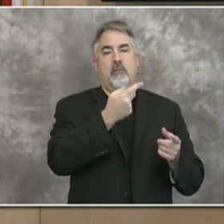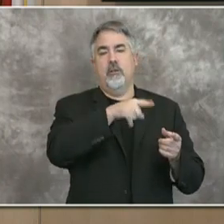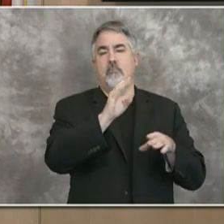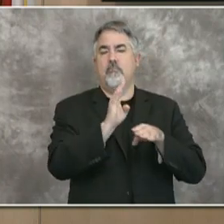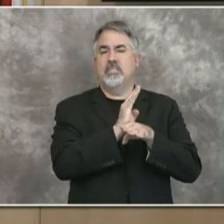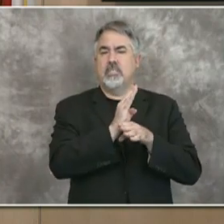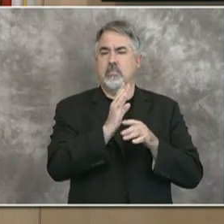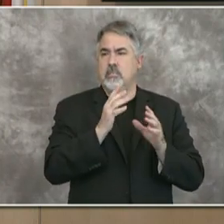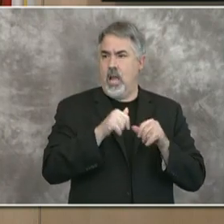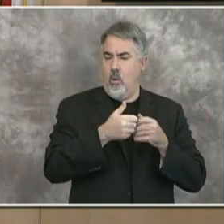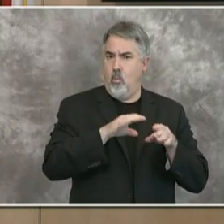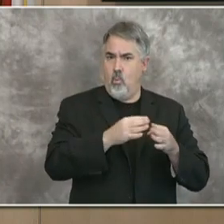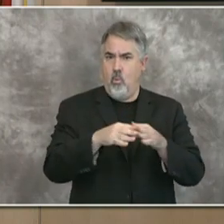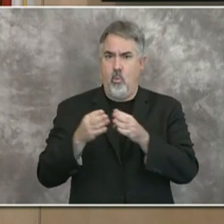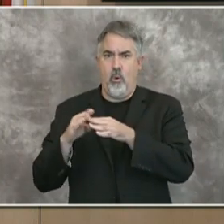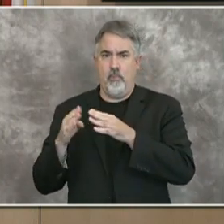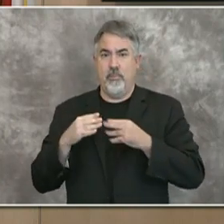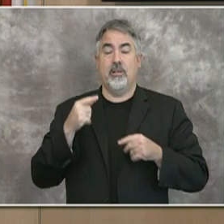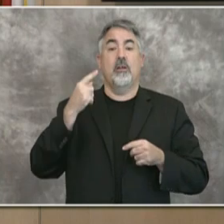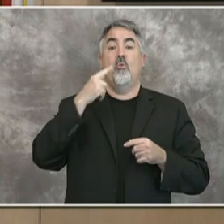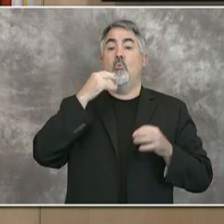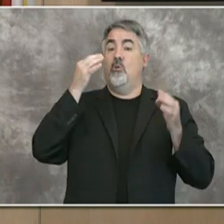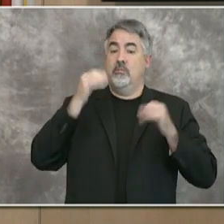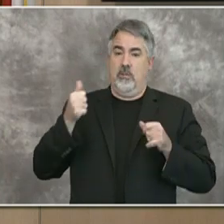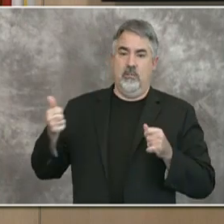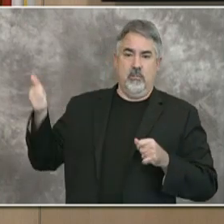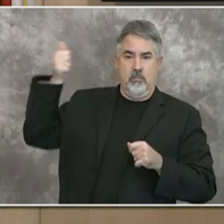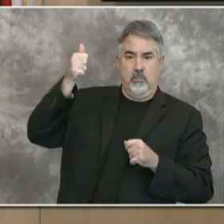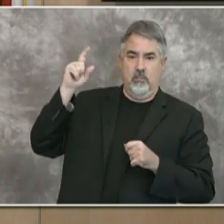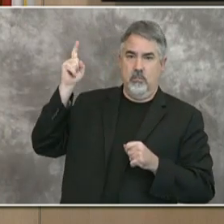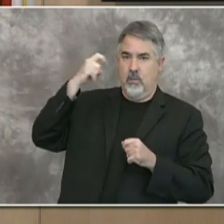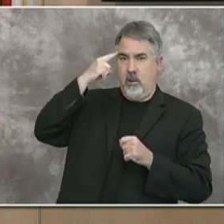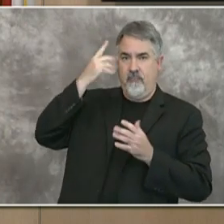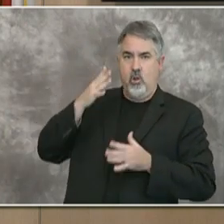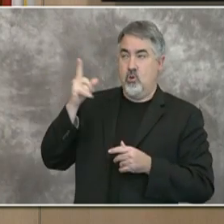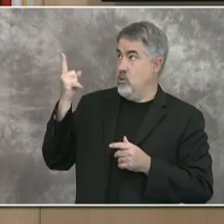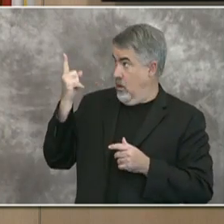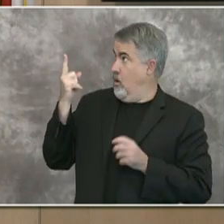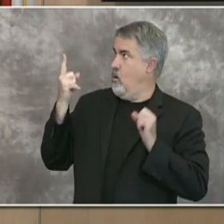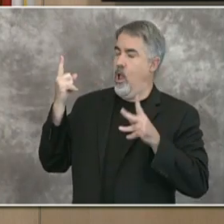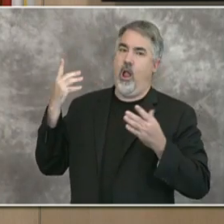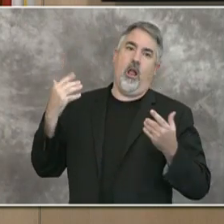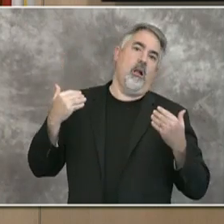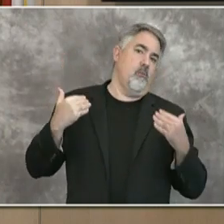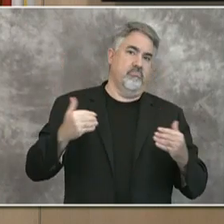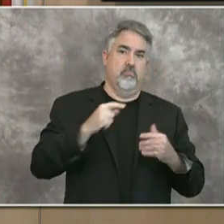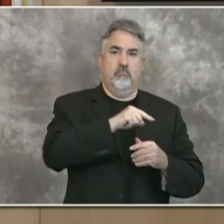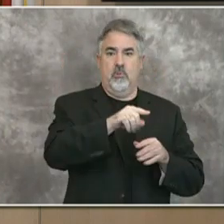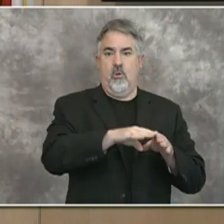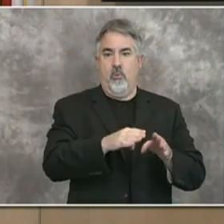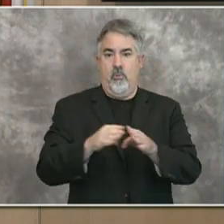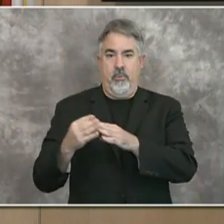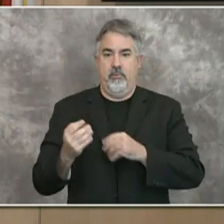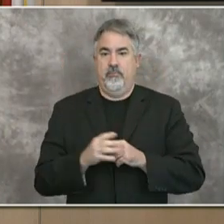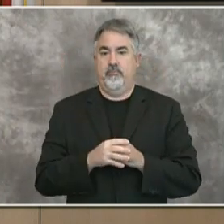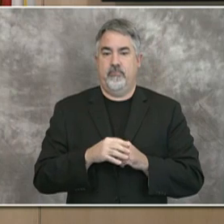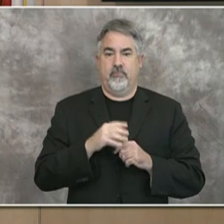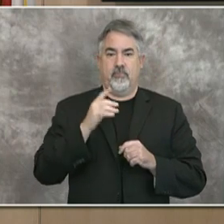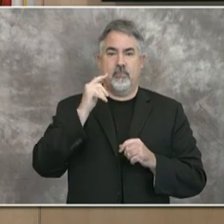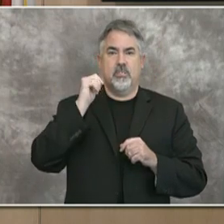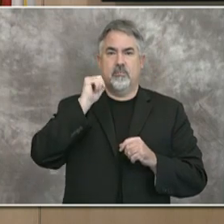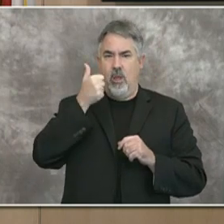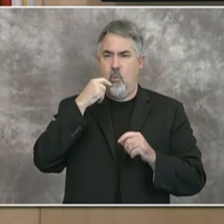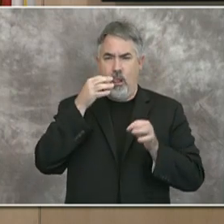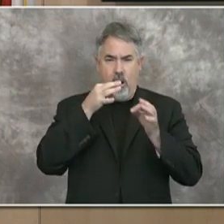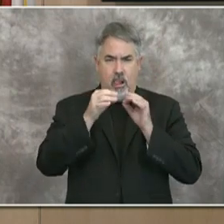on reopening is going to be made by the governor, and we expect to hear more details tomorrow when the governor gives his press conference at noon